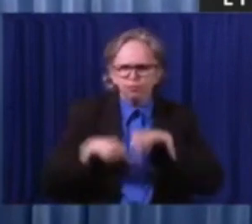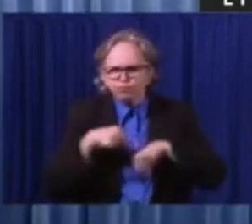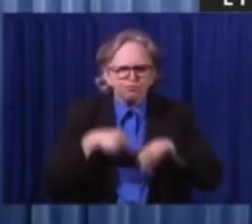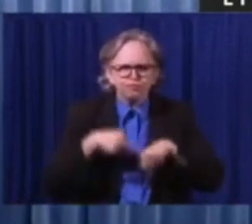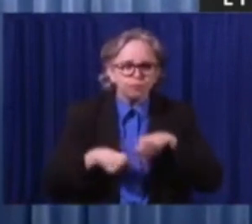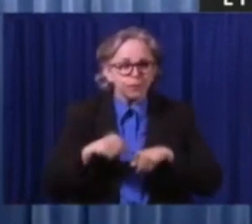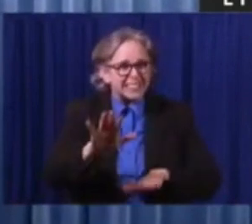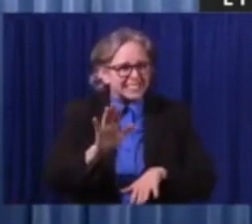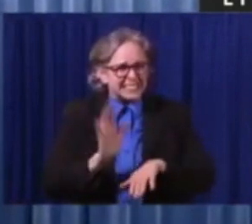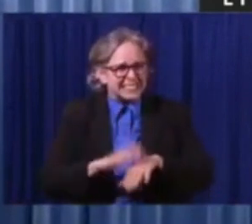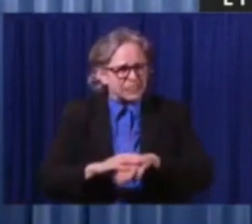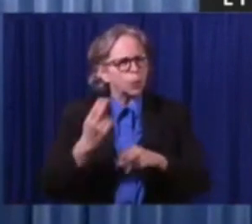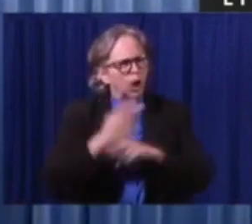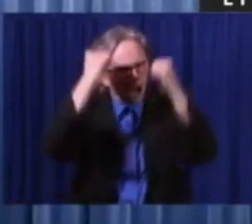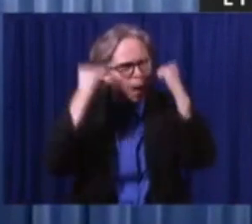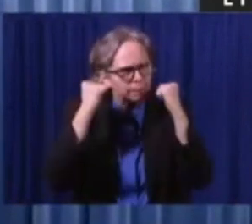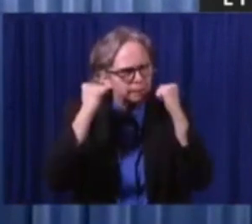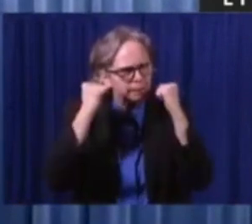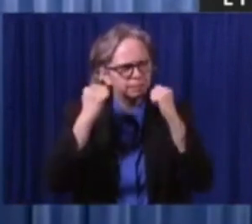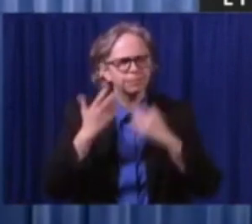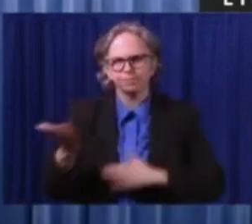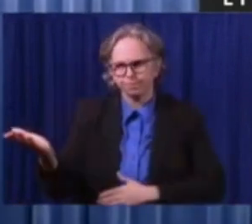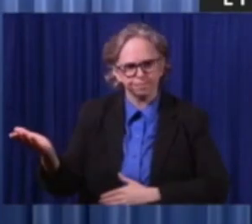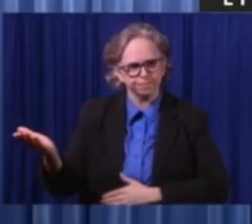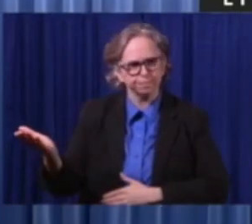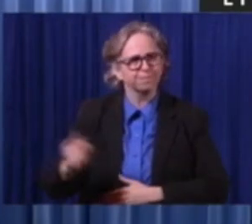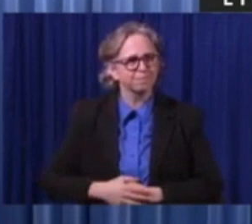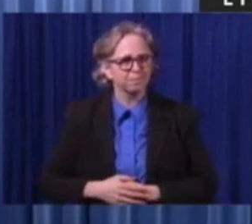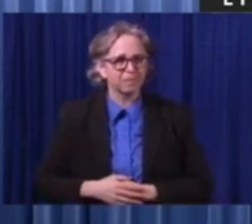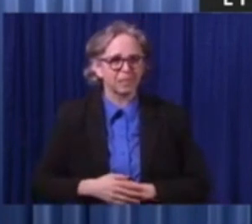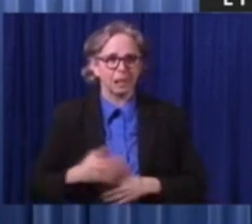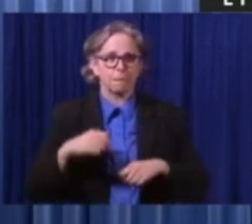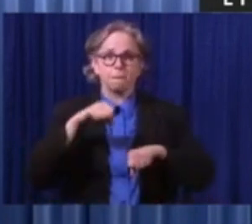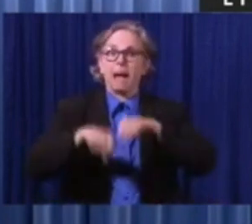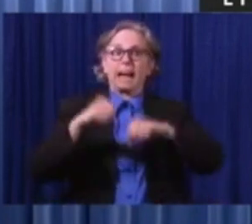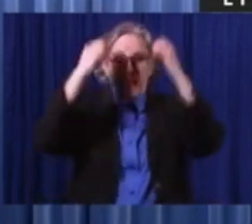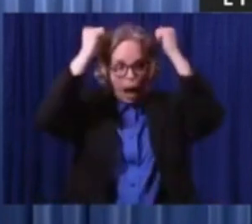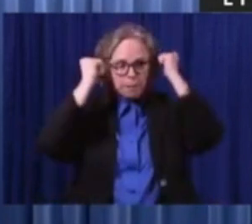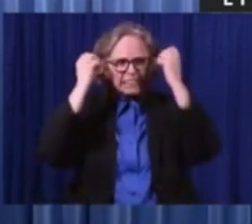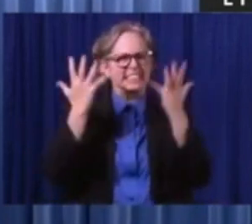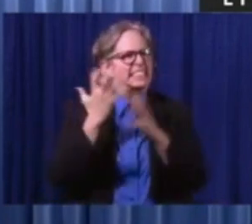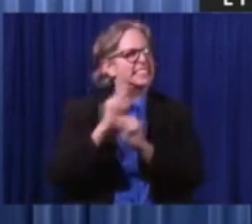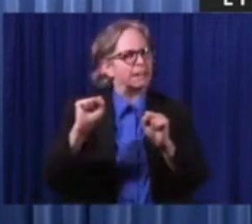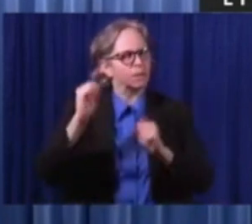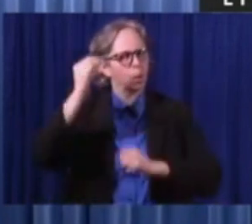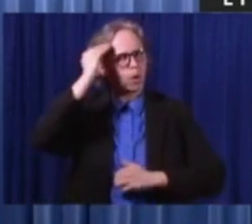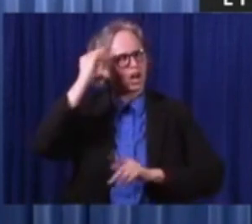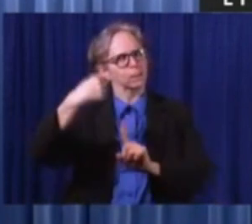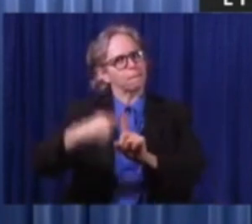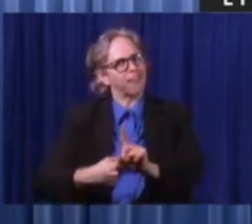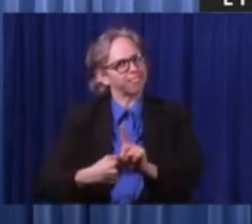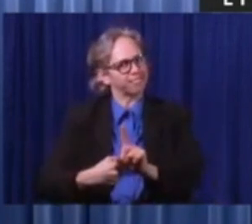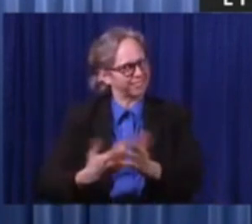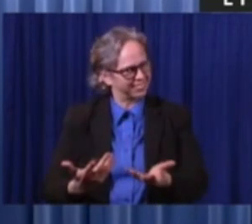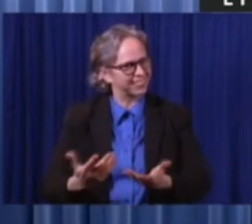use the helmet. It's Bike Helmet Safety Awareness Month in Ohio. The Ohio chapter of the American